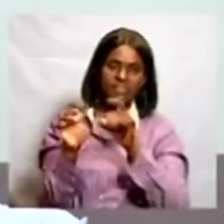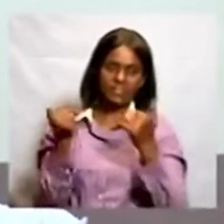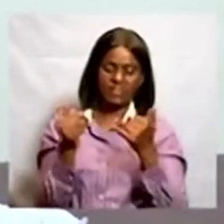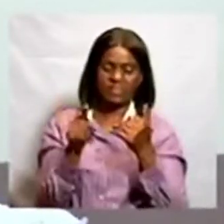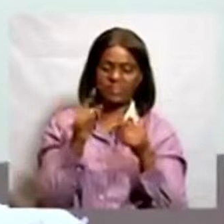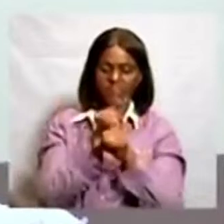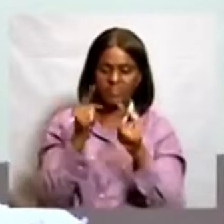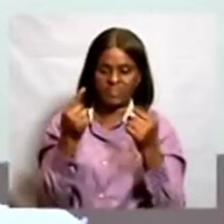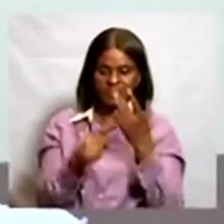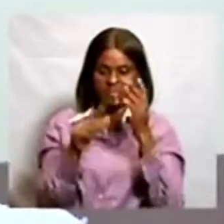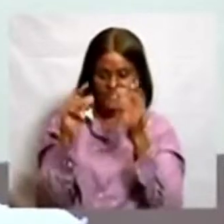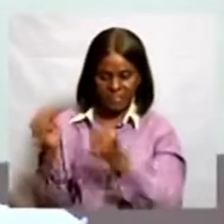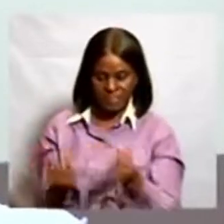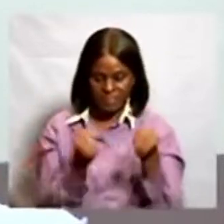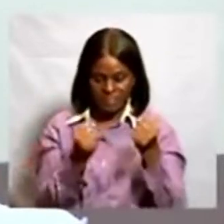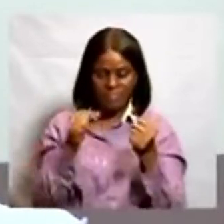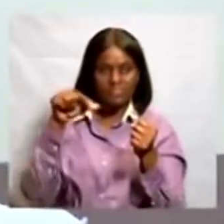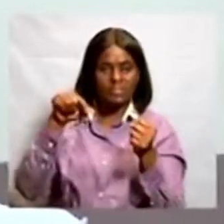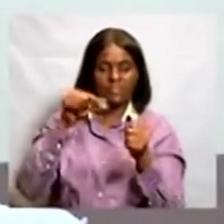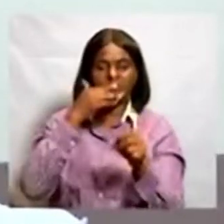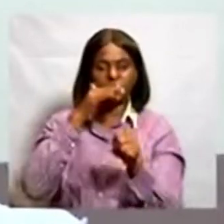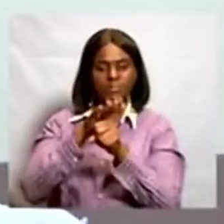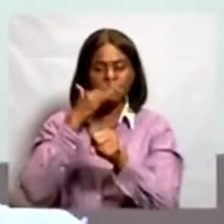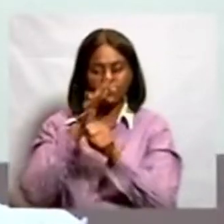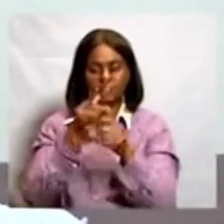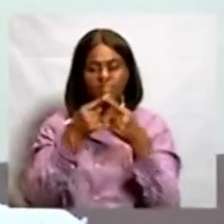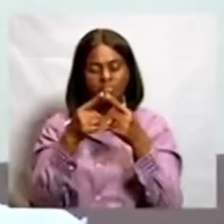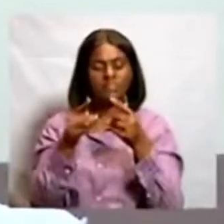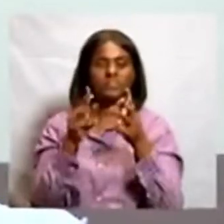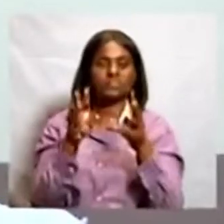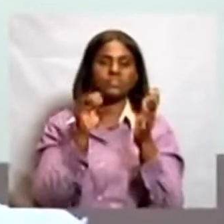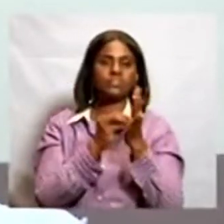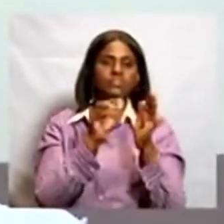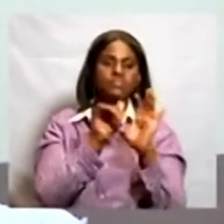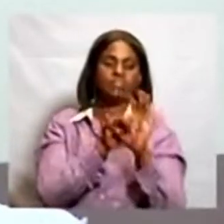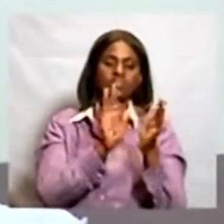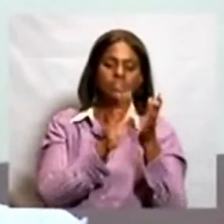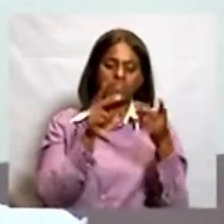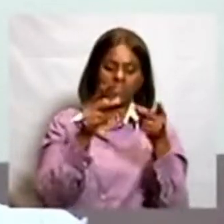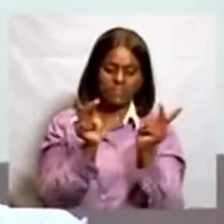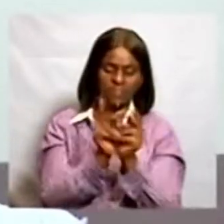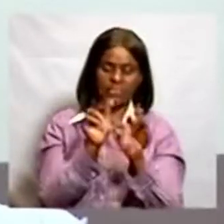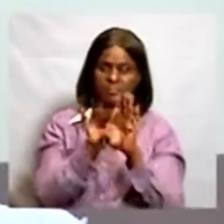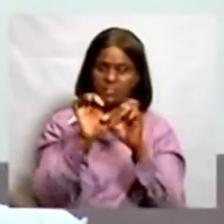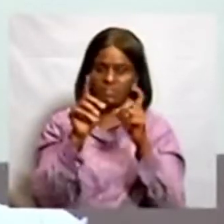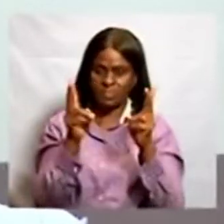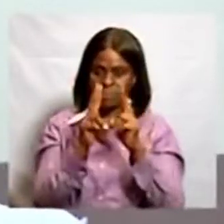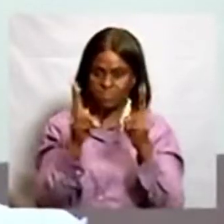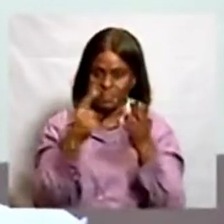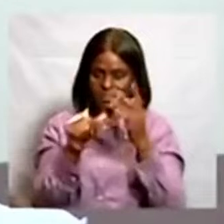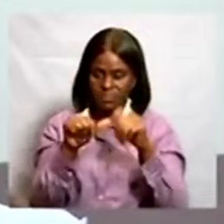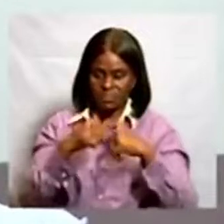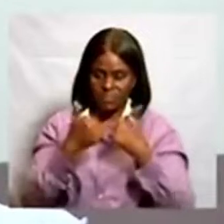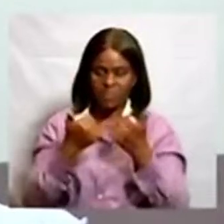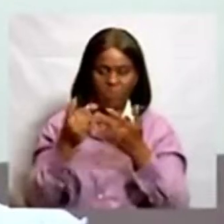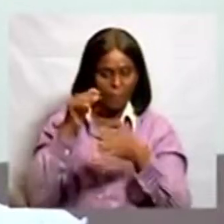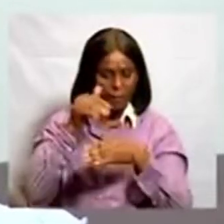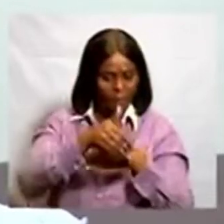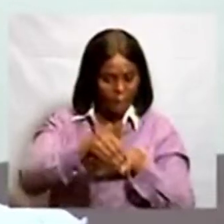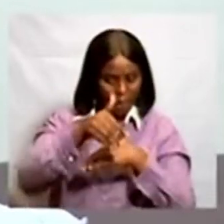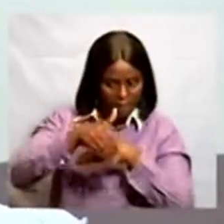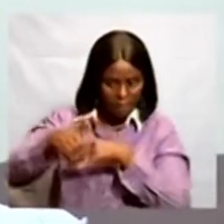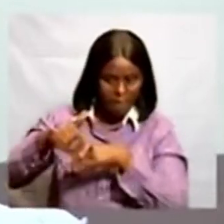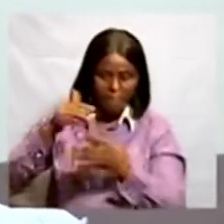it is just to strengthen the quality assurance mechanisms in place in education. So that when we are doing the registration